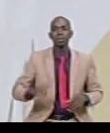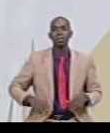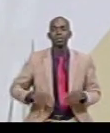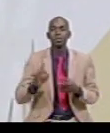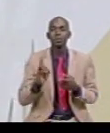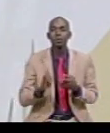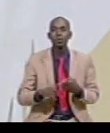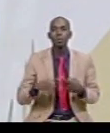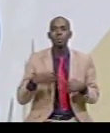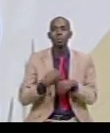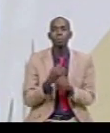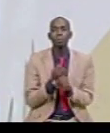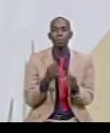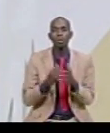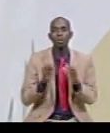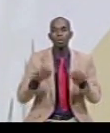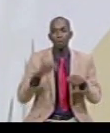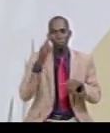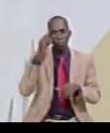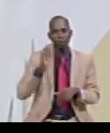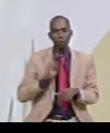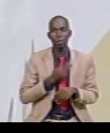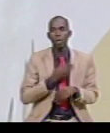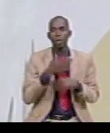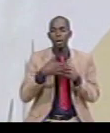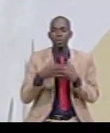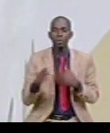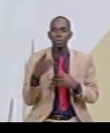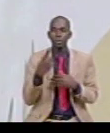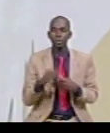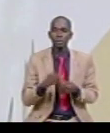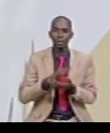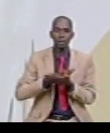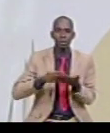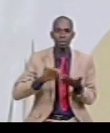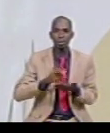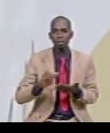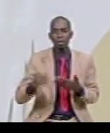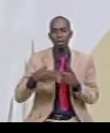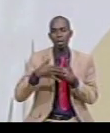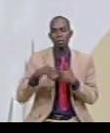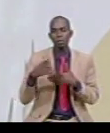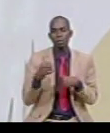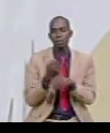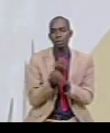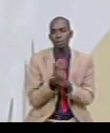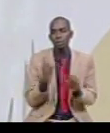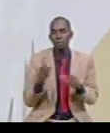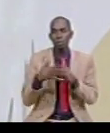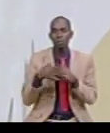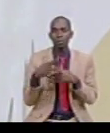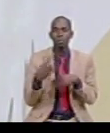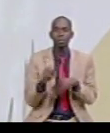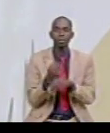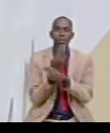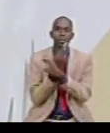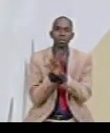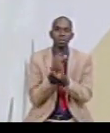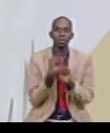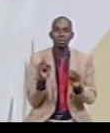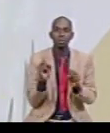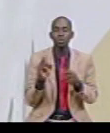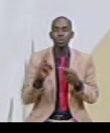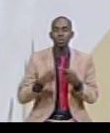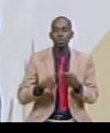it possible for us after the atonement, after the salvation, after the redemption, to be able to live